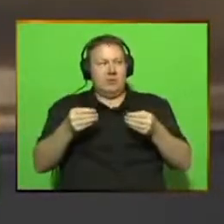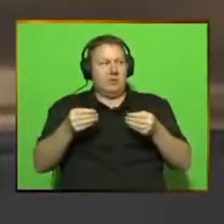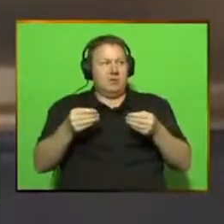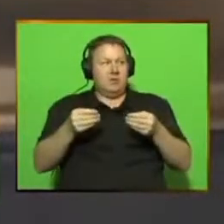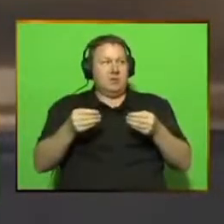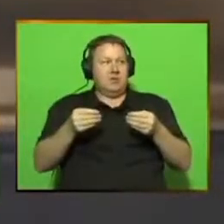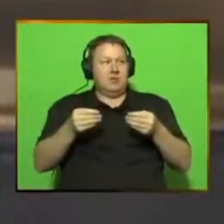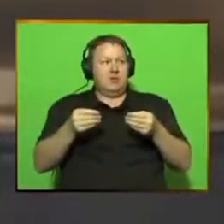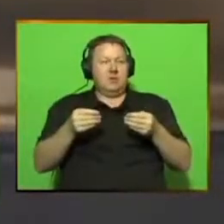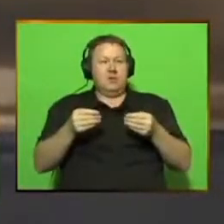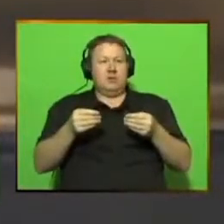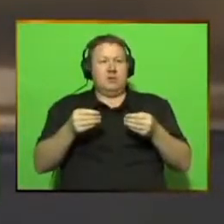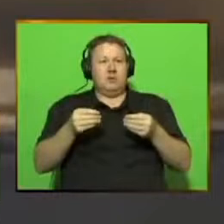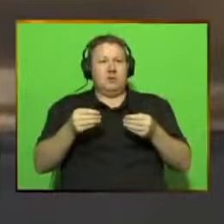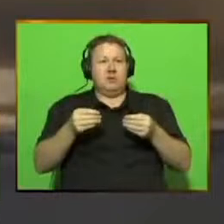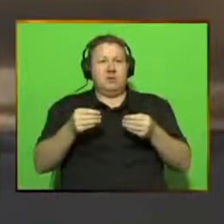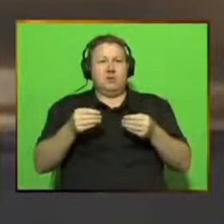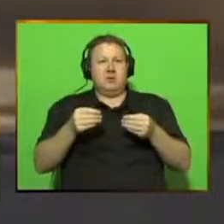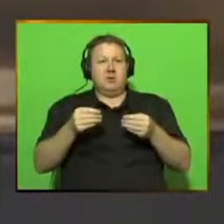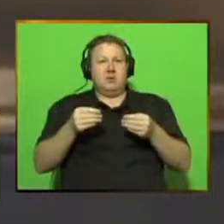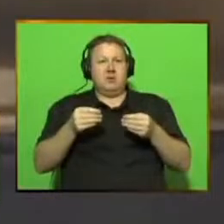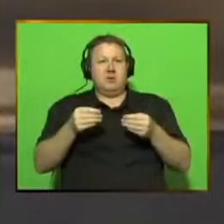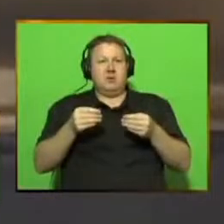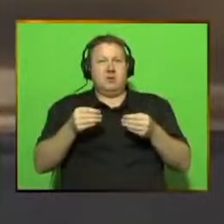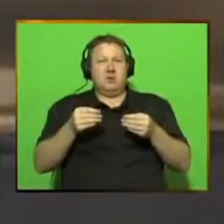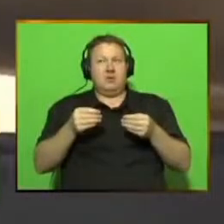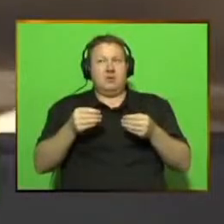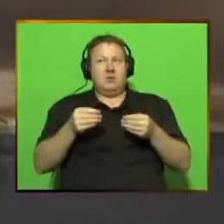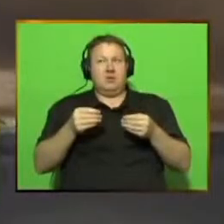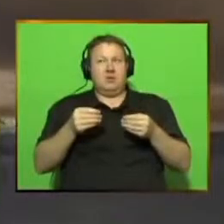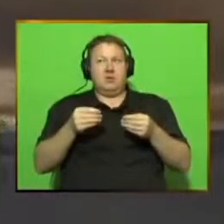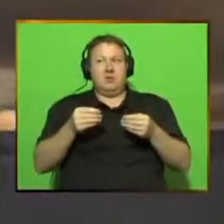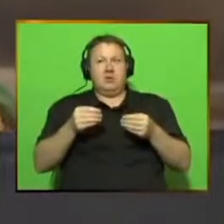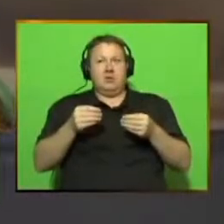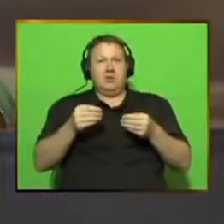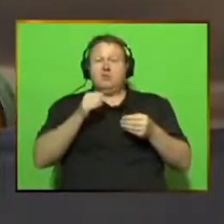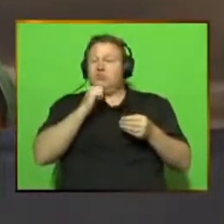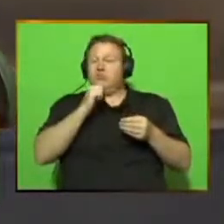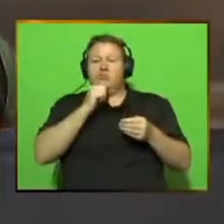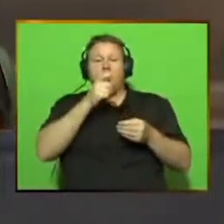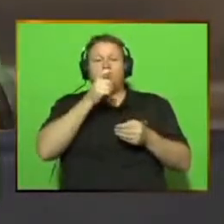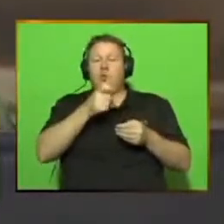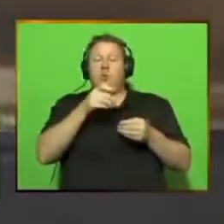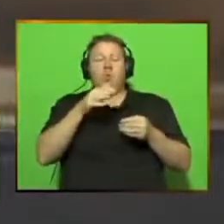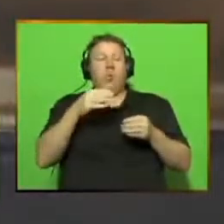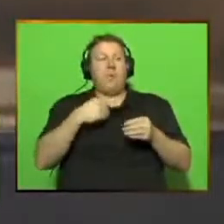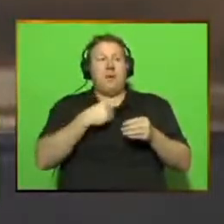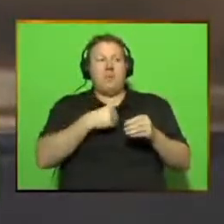will not call members who have not been sworn in.